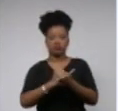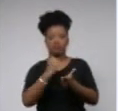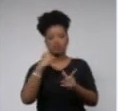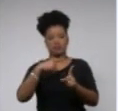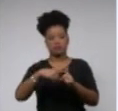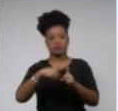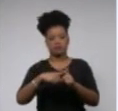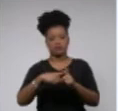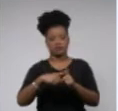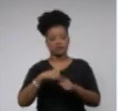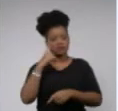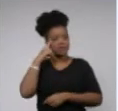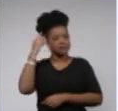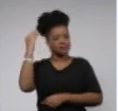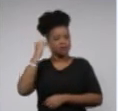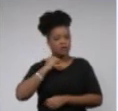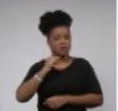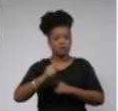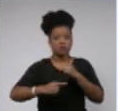of